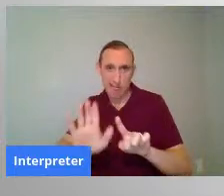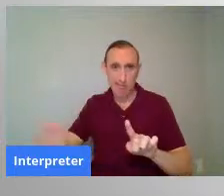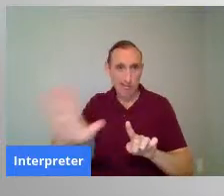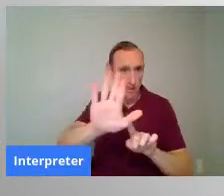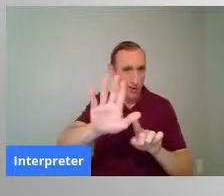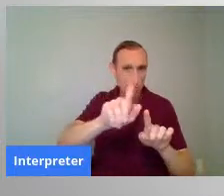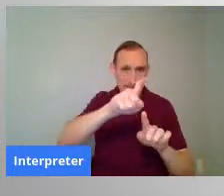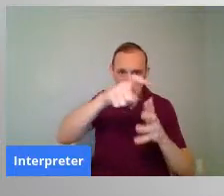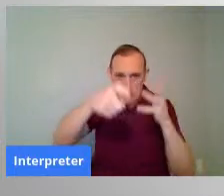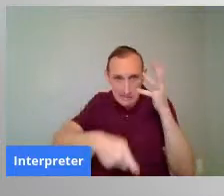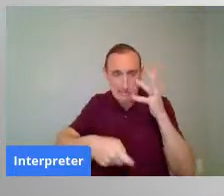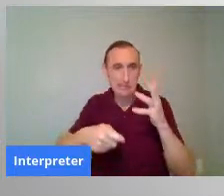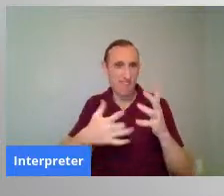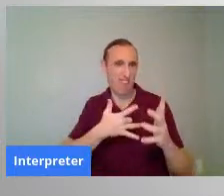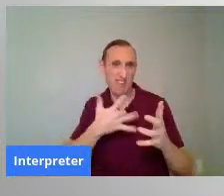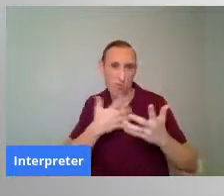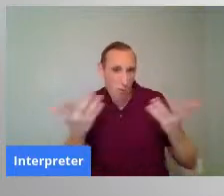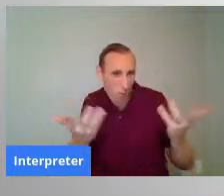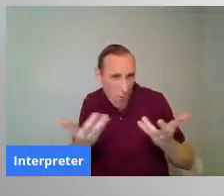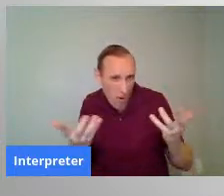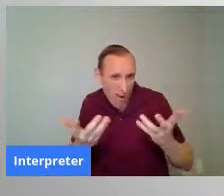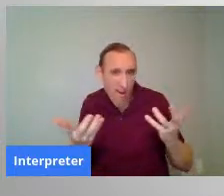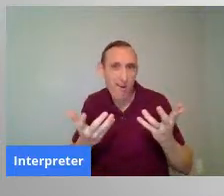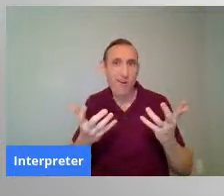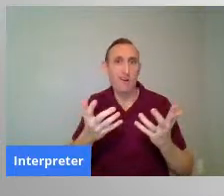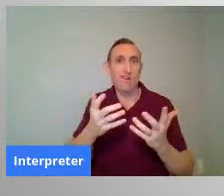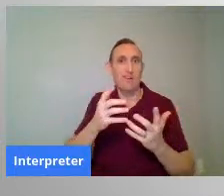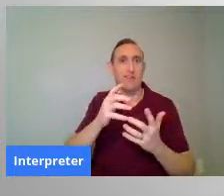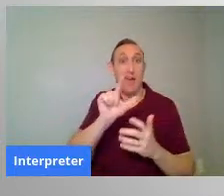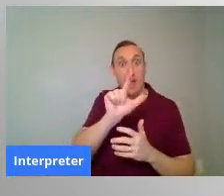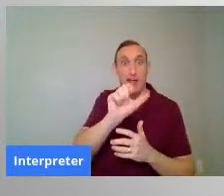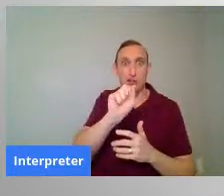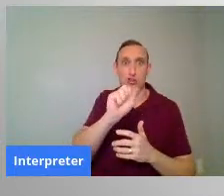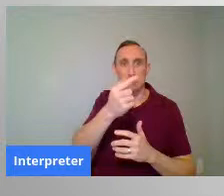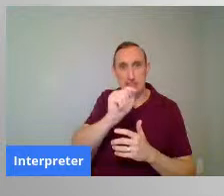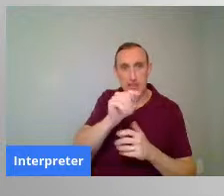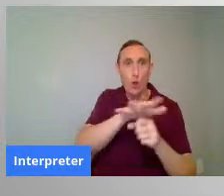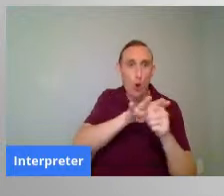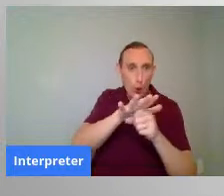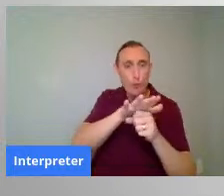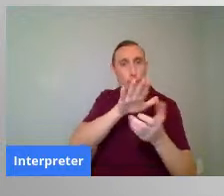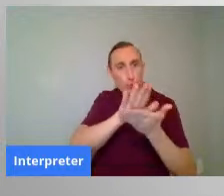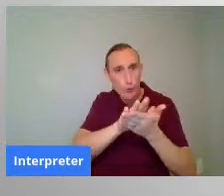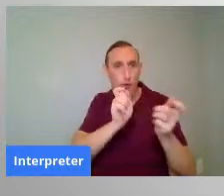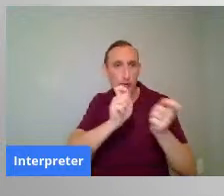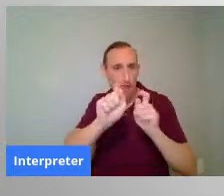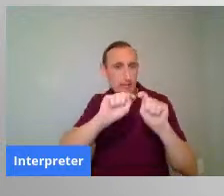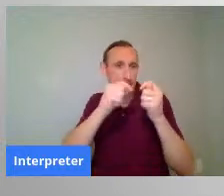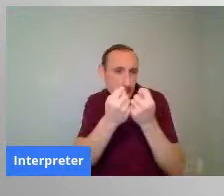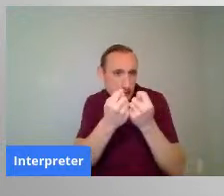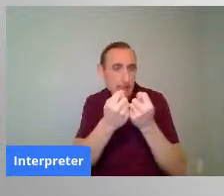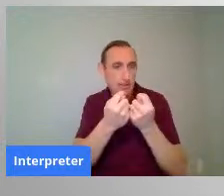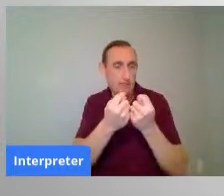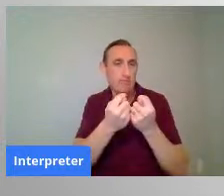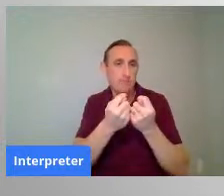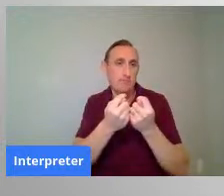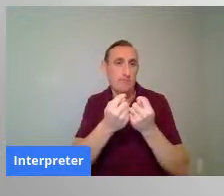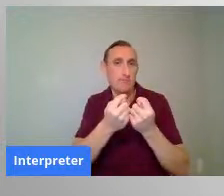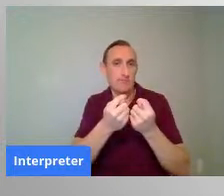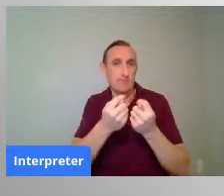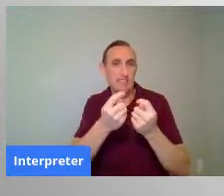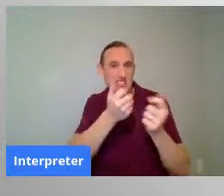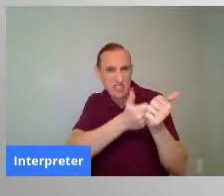is, I guess, why it's a local school governance team. They have their own challenges that they notice in the school, and they seek to address them. So some of them are